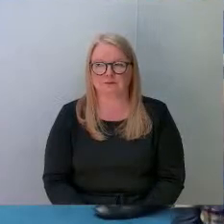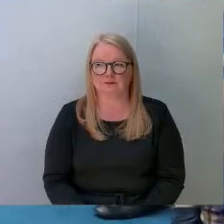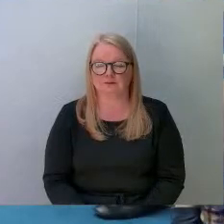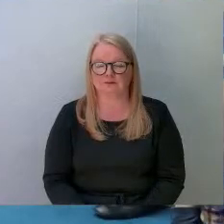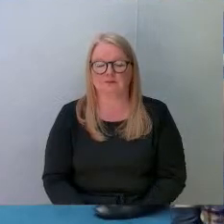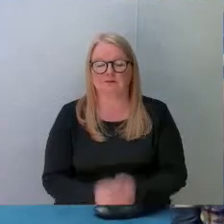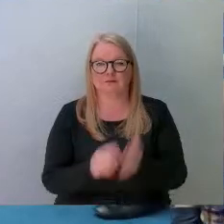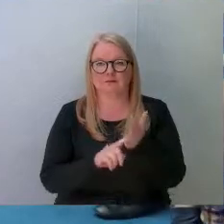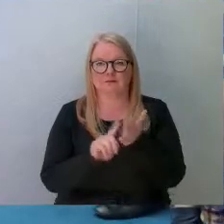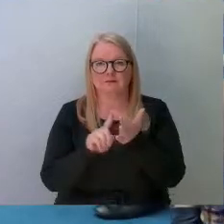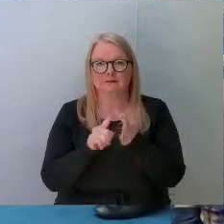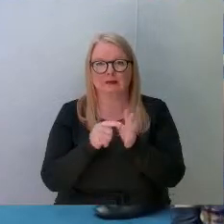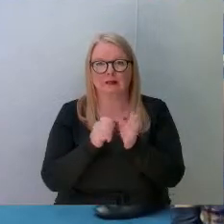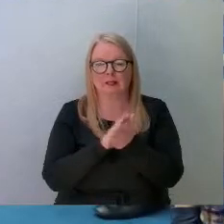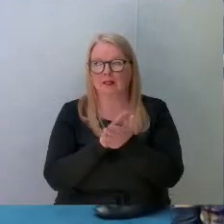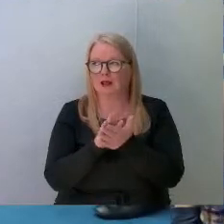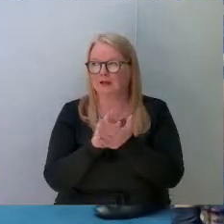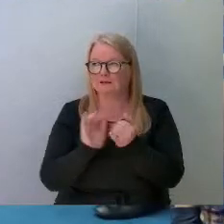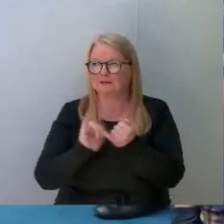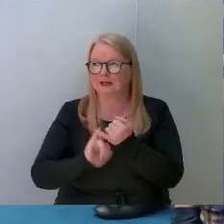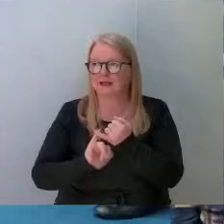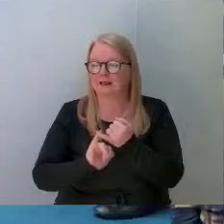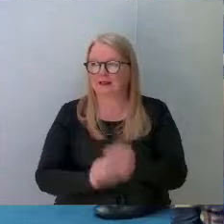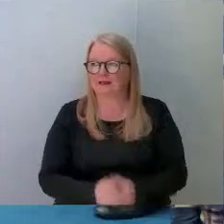Leah Saleh.